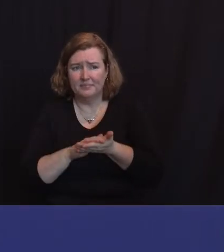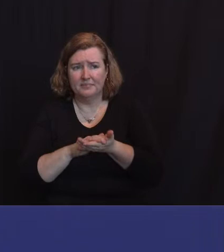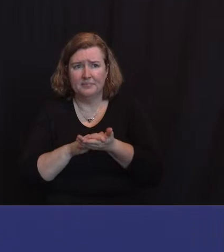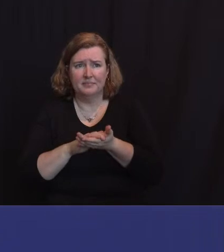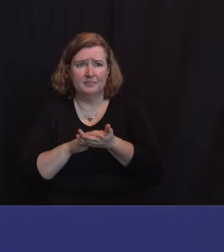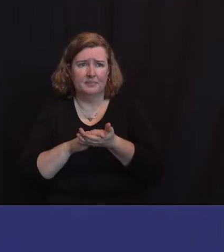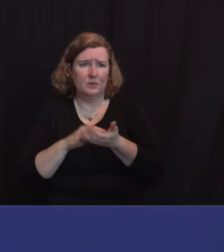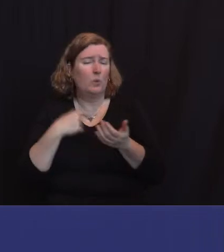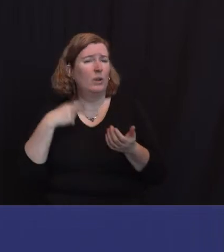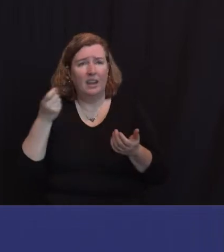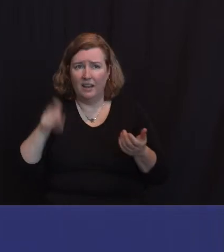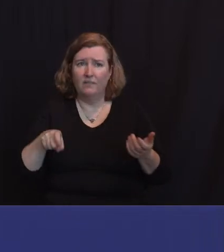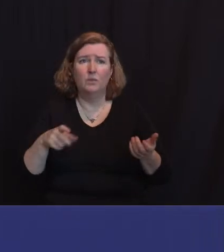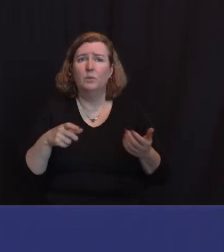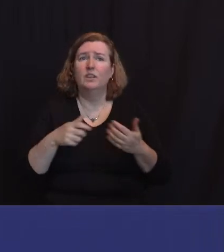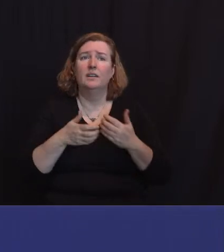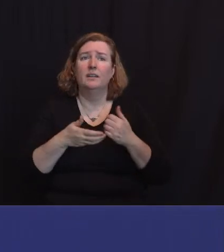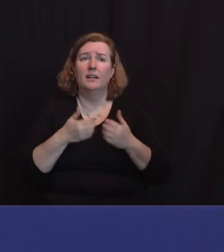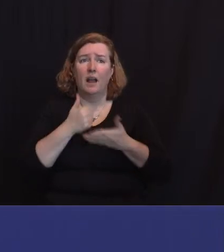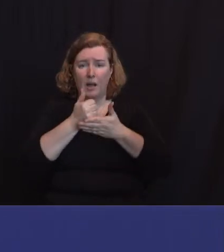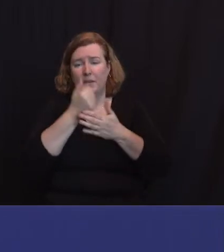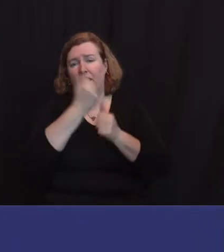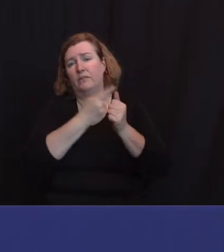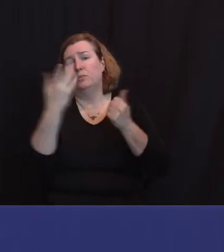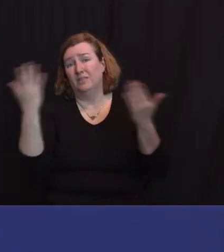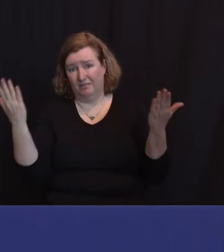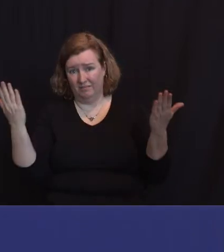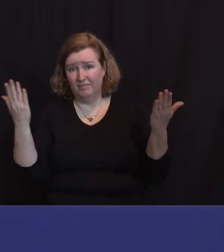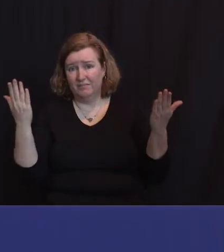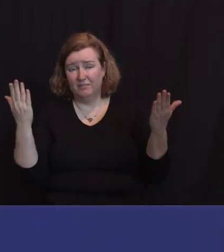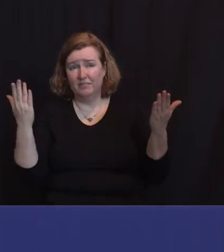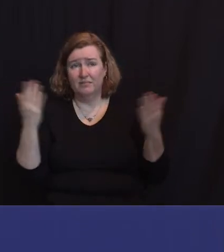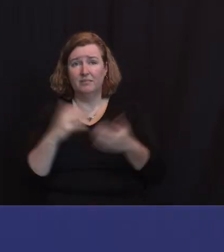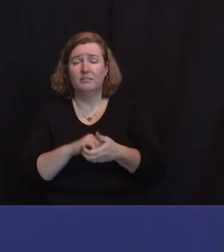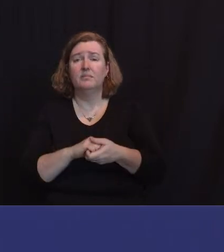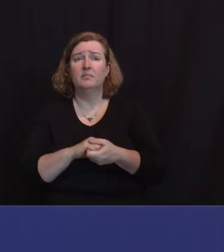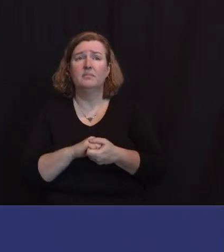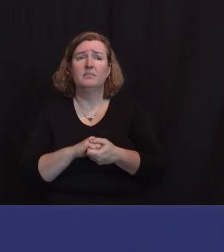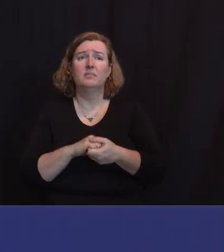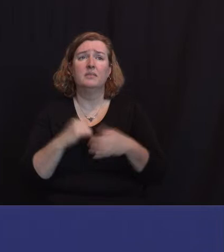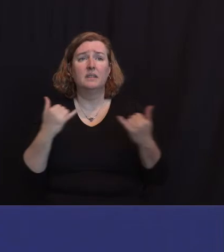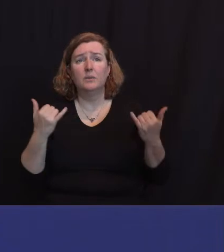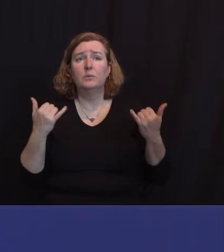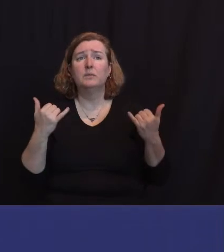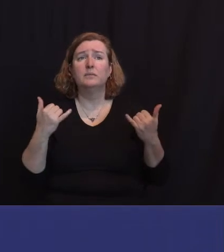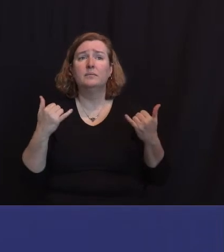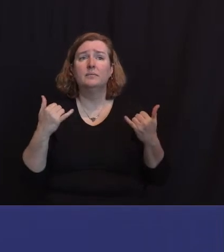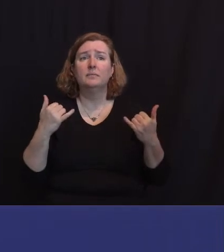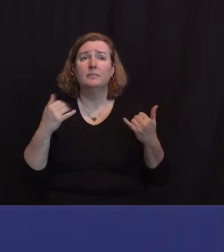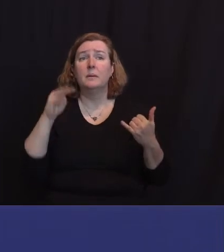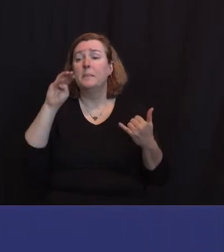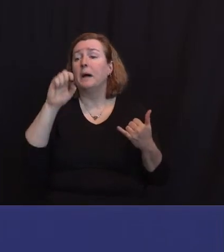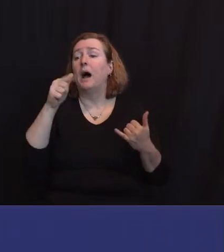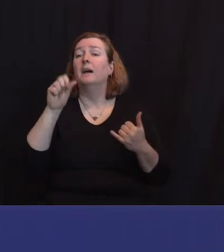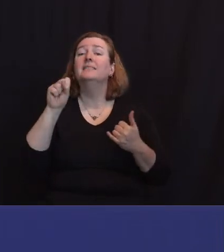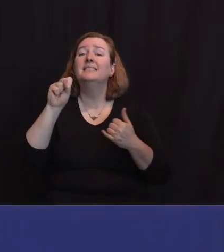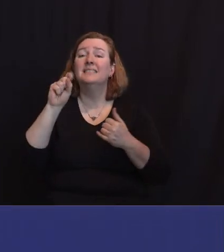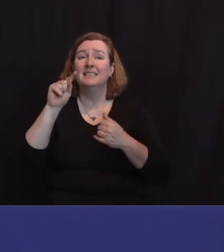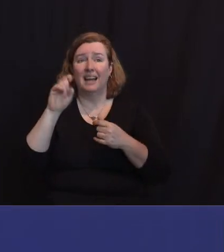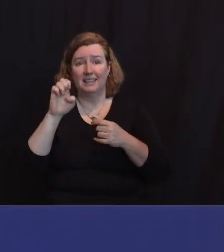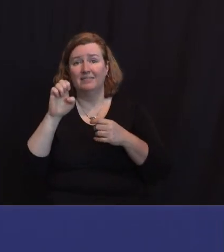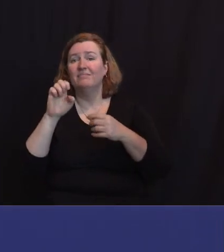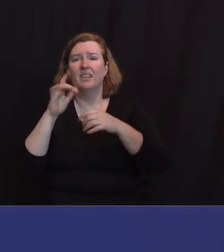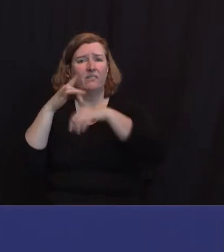bring everybody along on that journey. On the mega site availability, you're absolutely right. I saw the same numbers that you